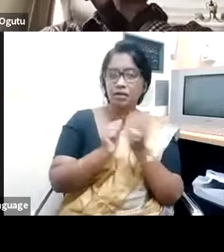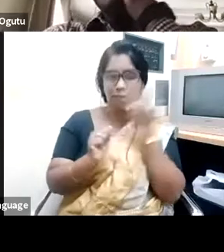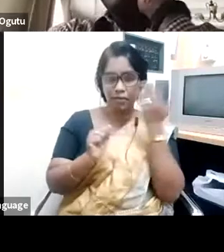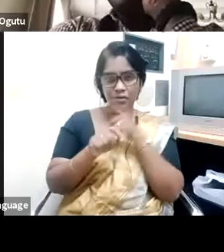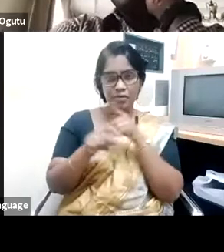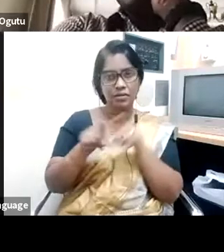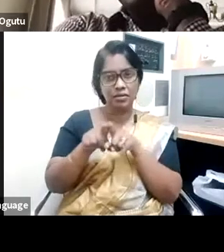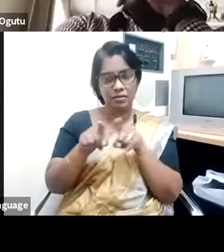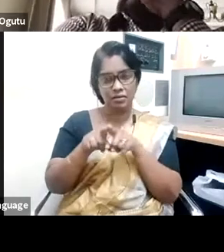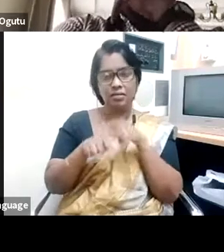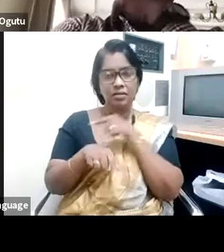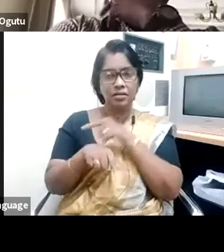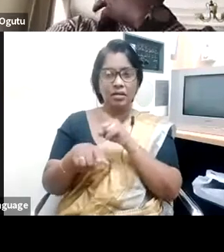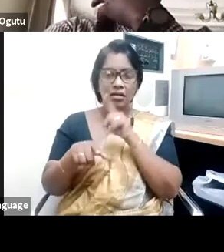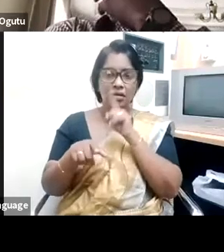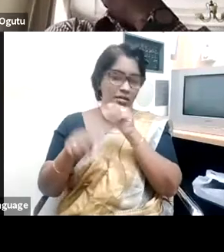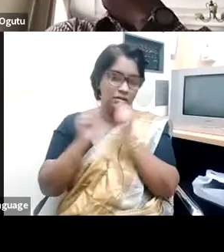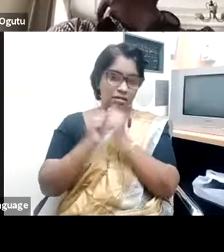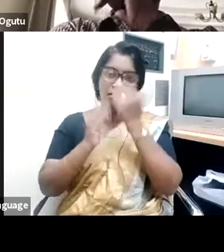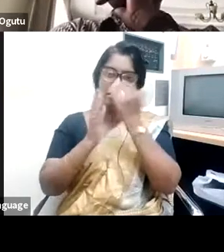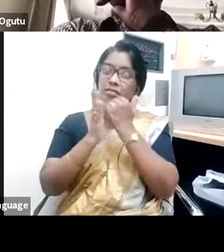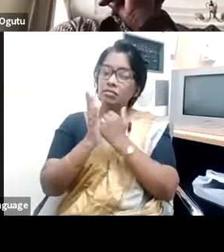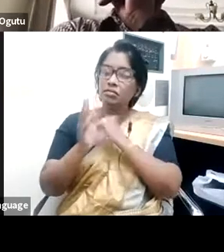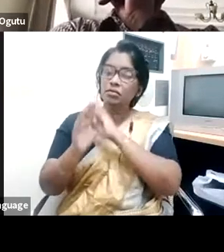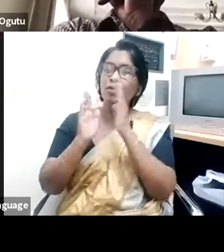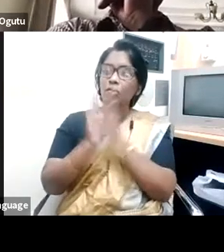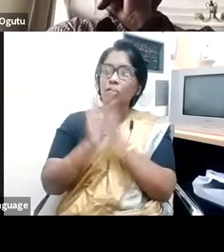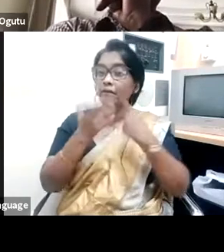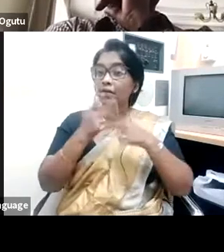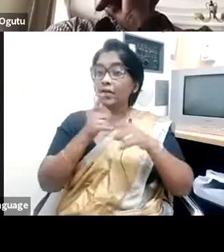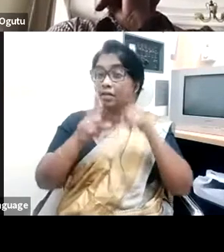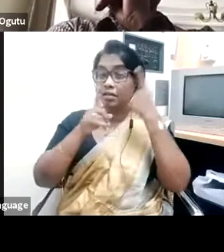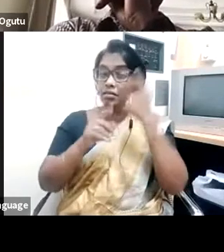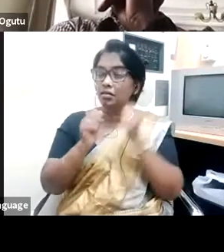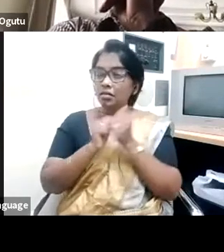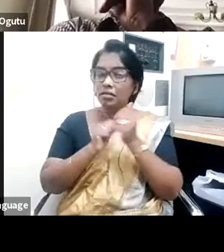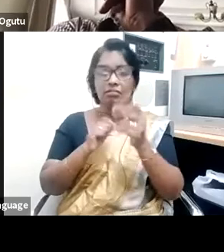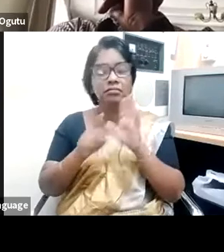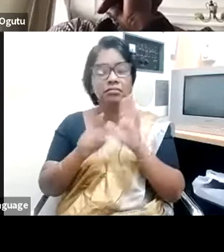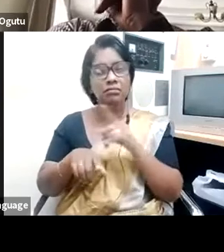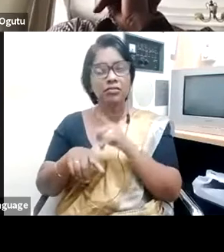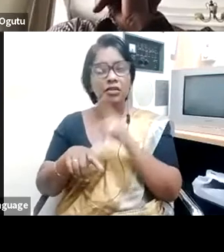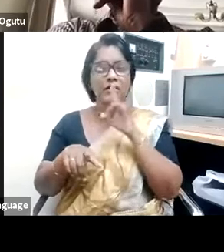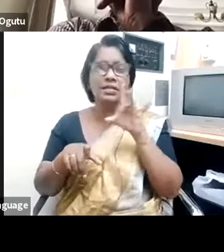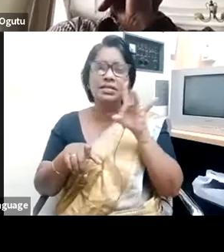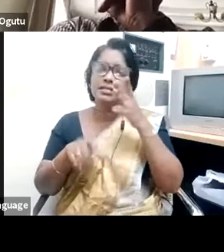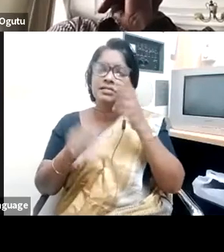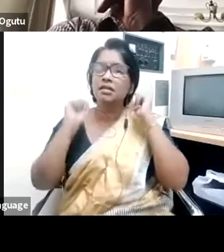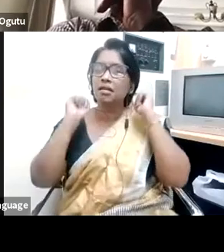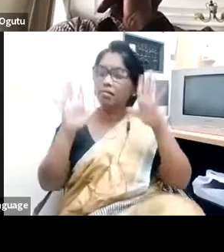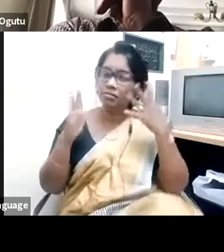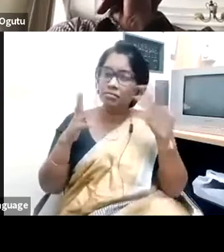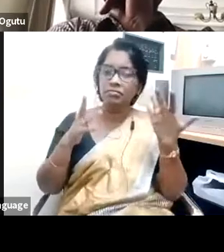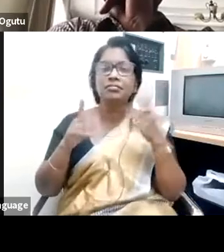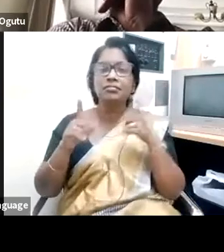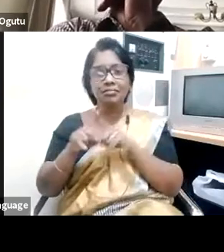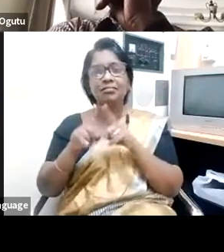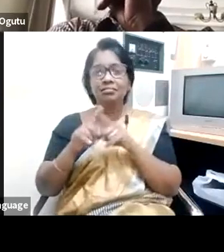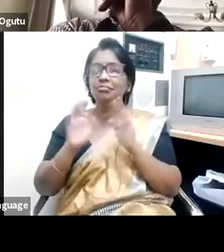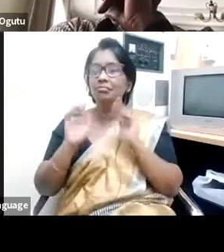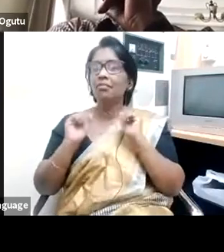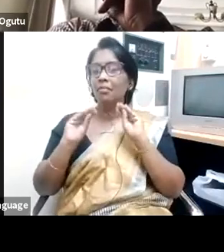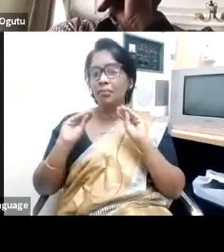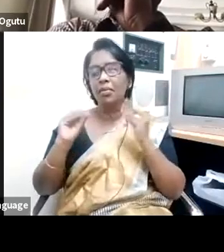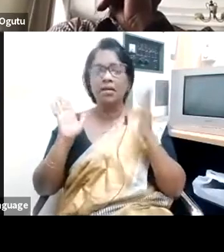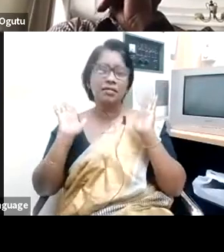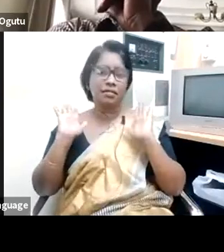things, you know, even if only 100 succeed, isn't that absolutely wonderful, right? So we've tried to kind